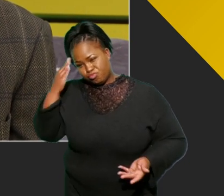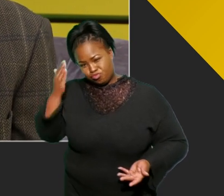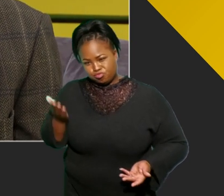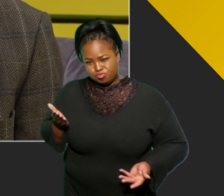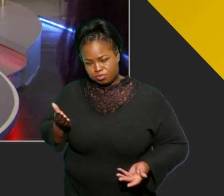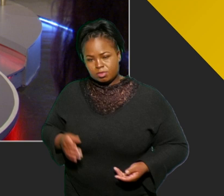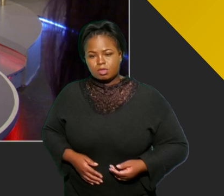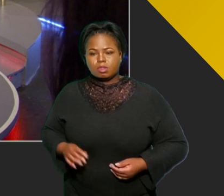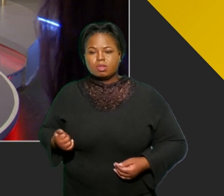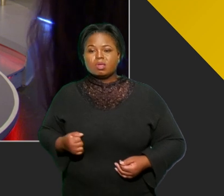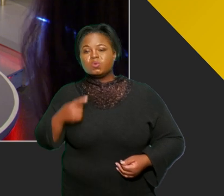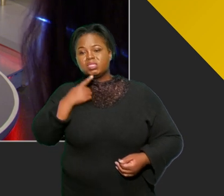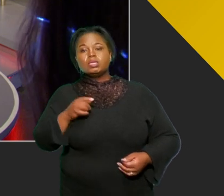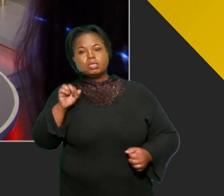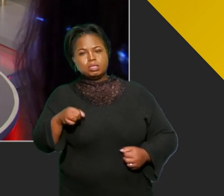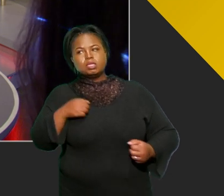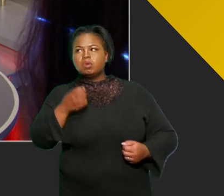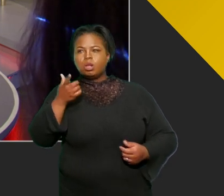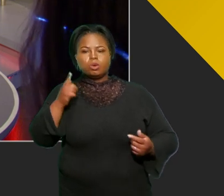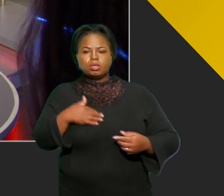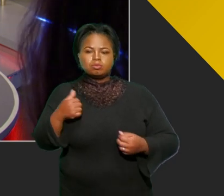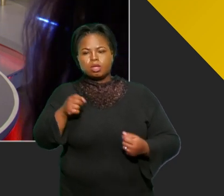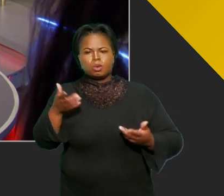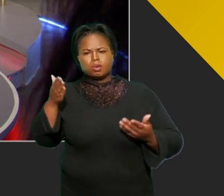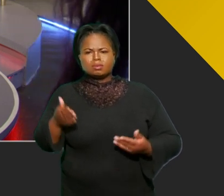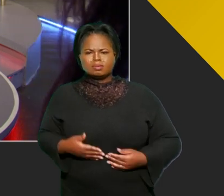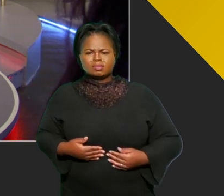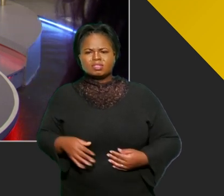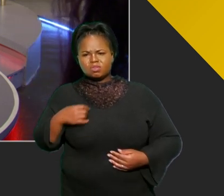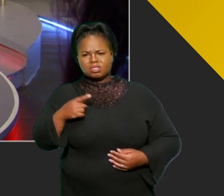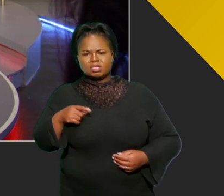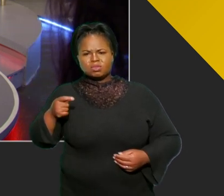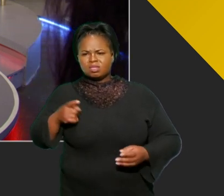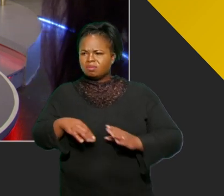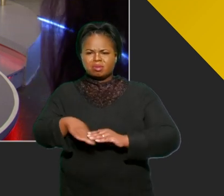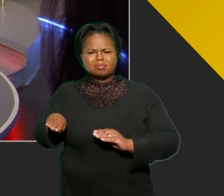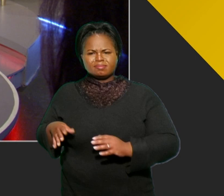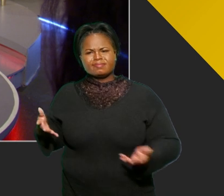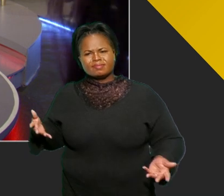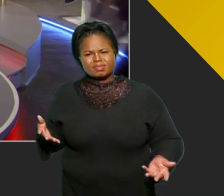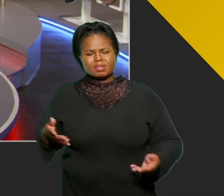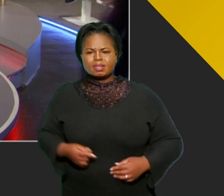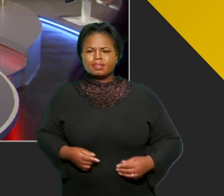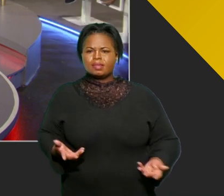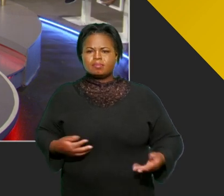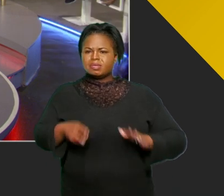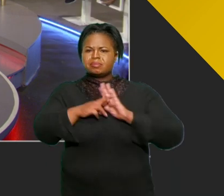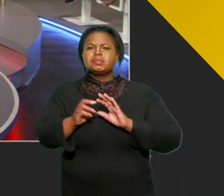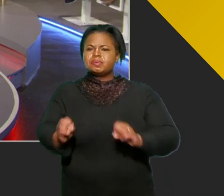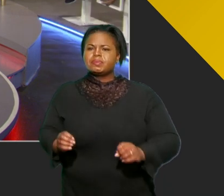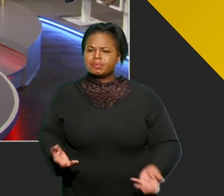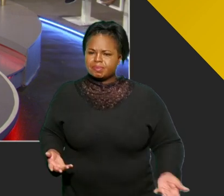That yeah. And then you know what? Yes, my lord. Yes, my lord. Yes, my lord. My title of athlete is Kiopu Medli. You get. I won't represent